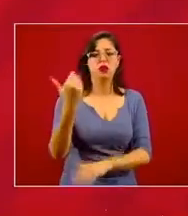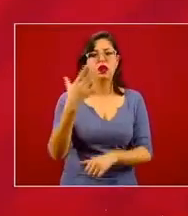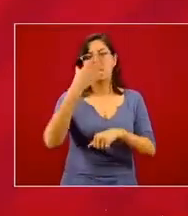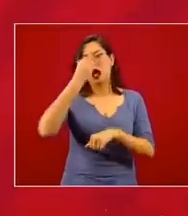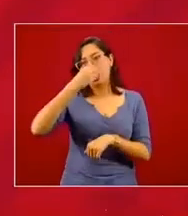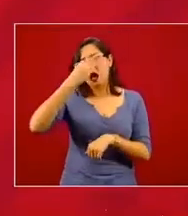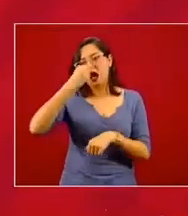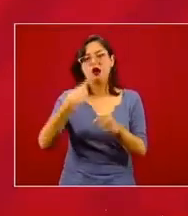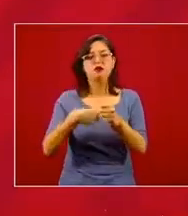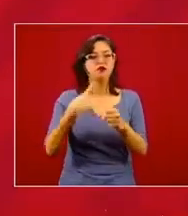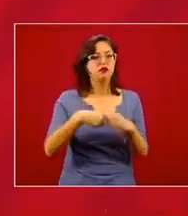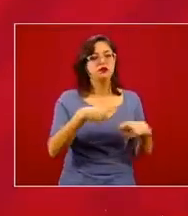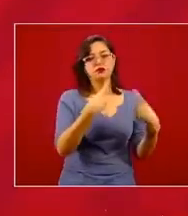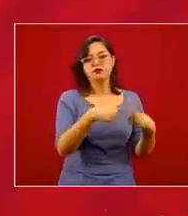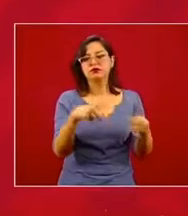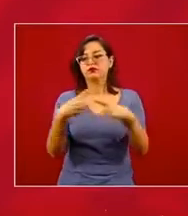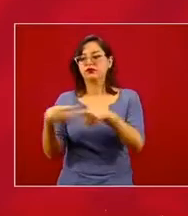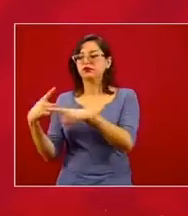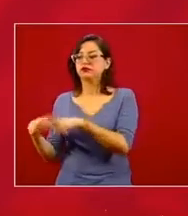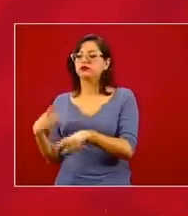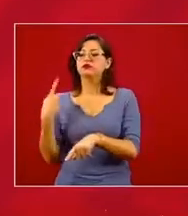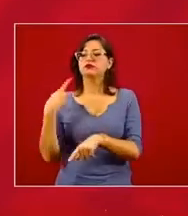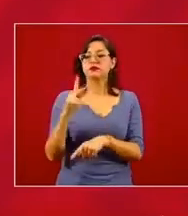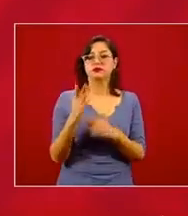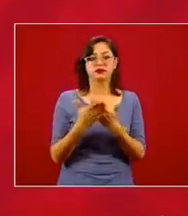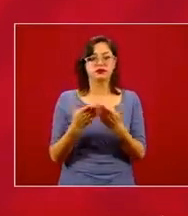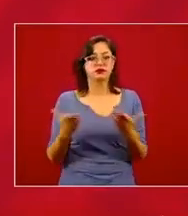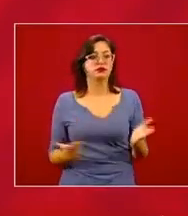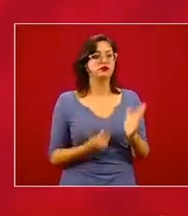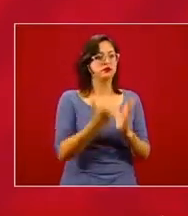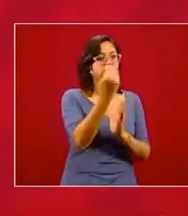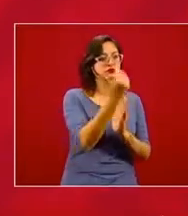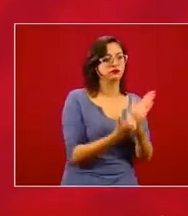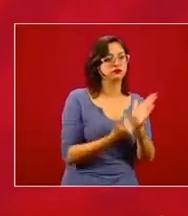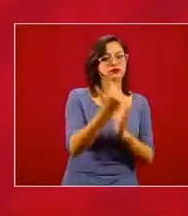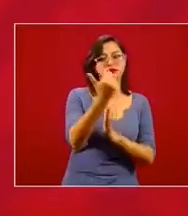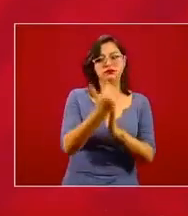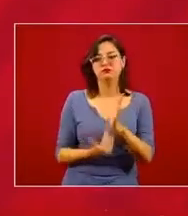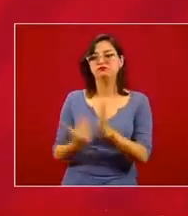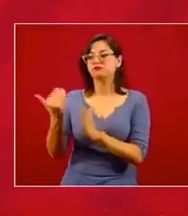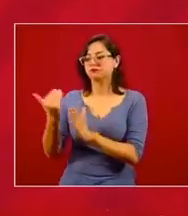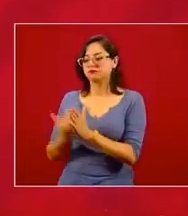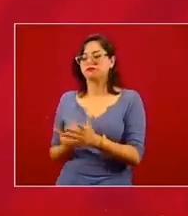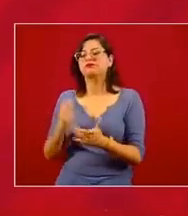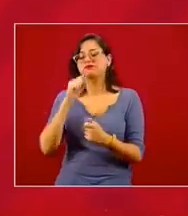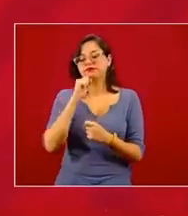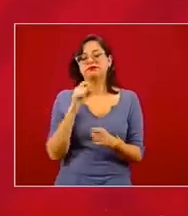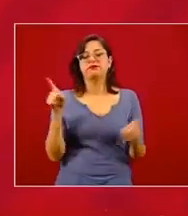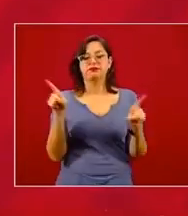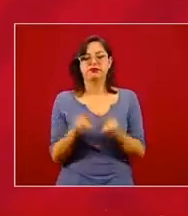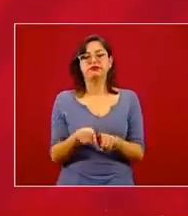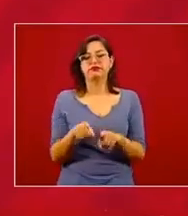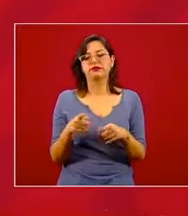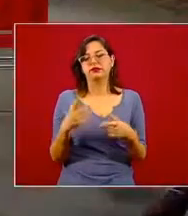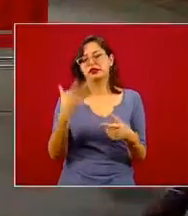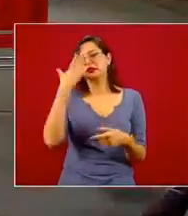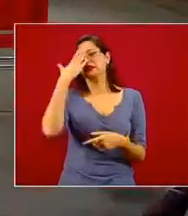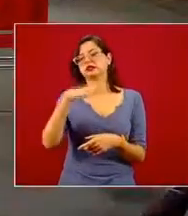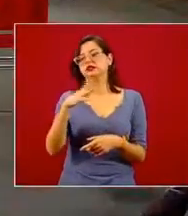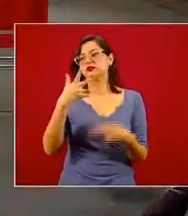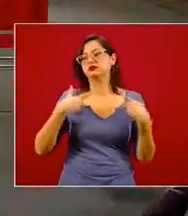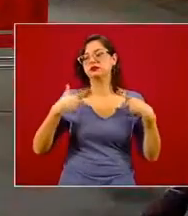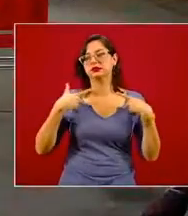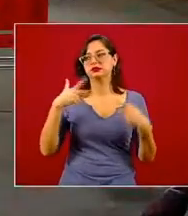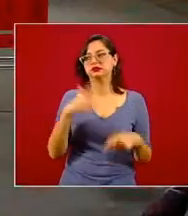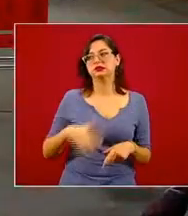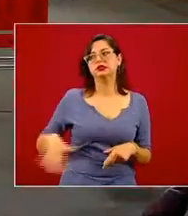exists. There is obviously a combination between this decrease, but it